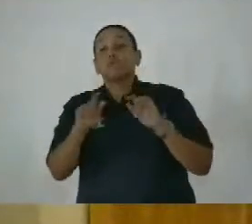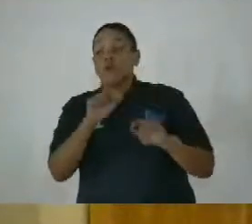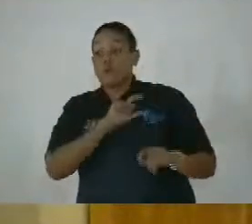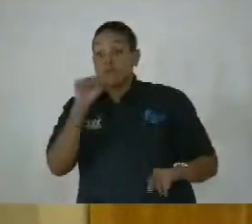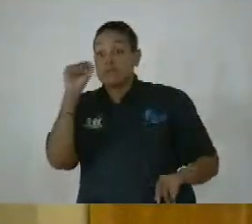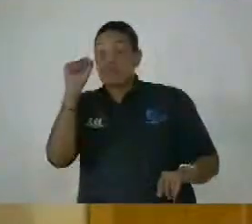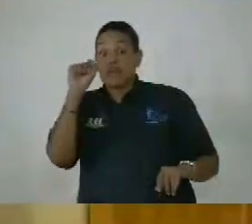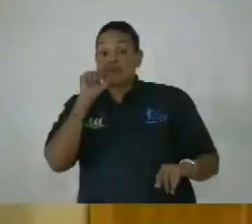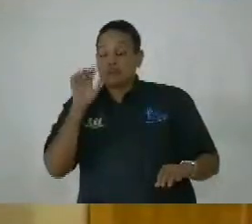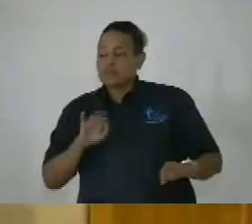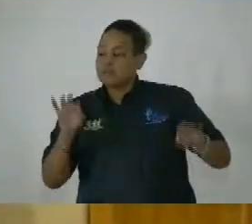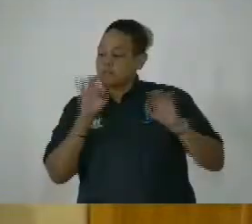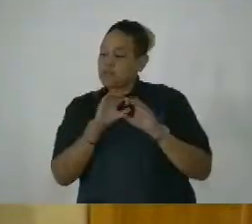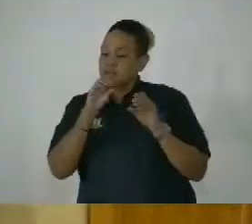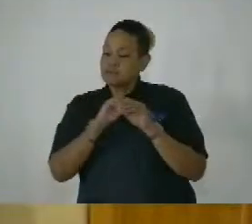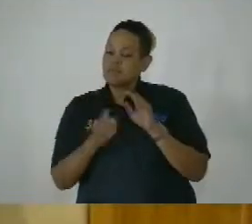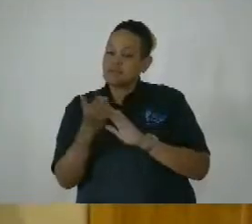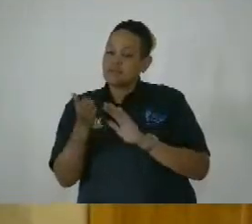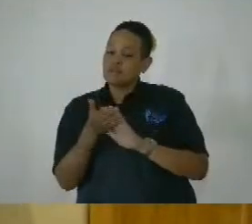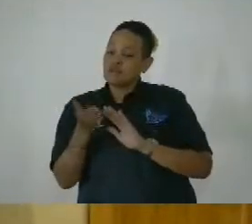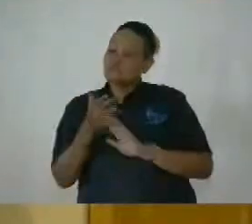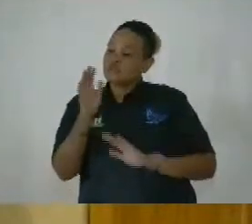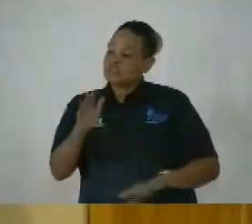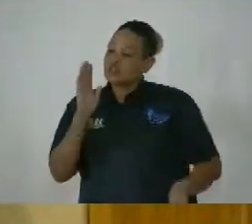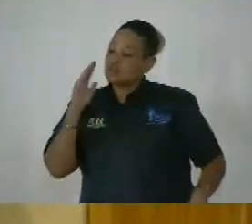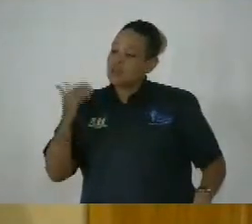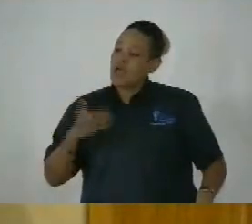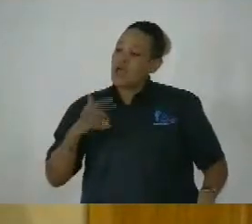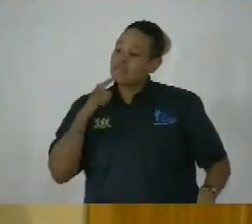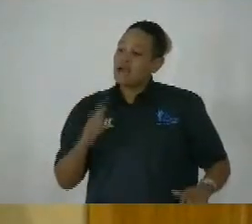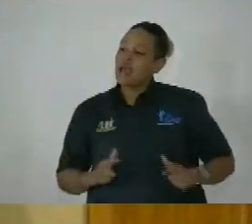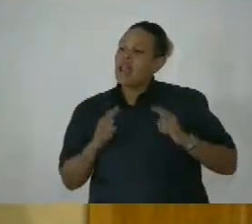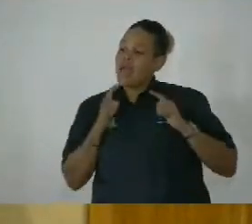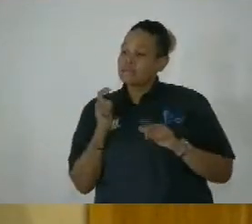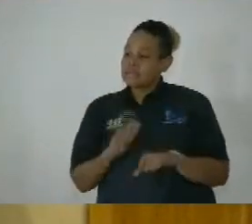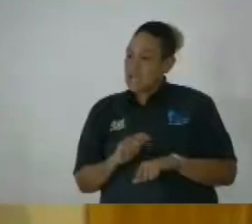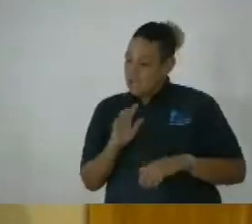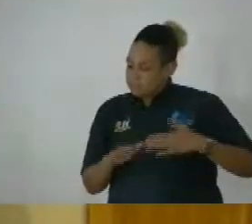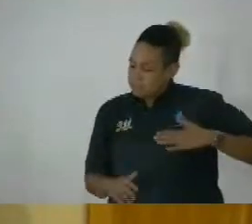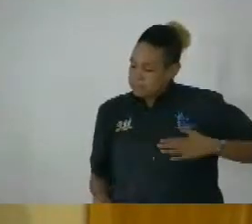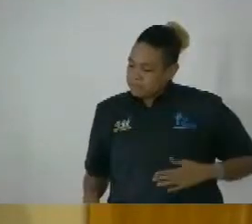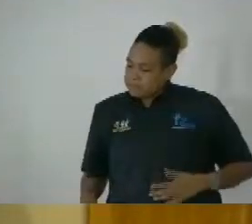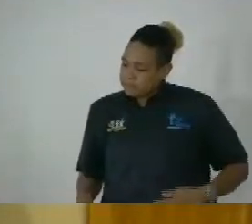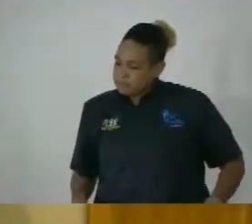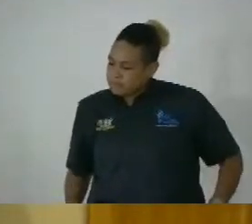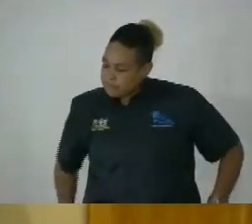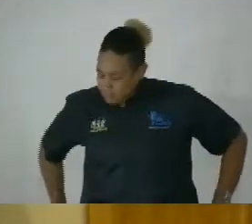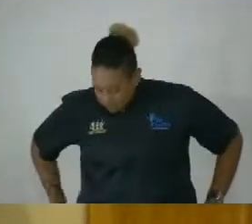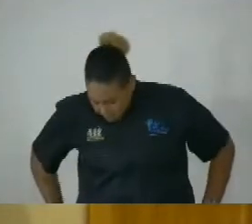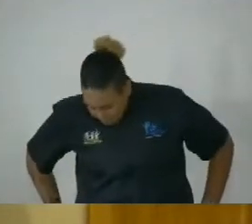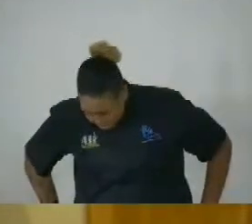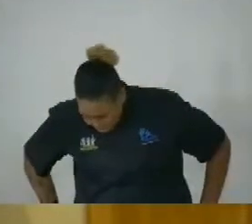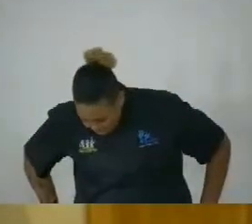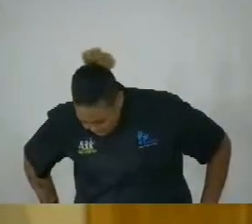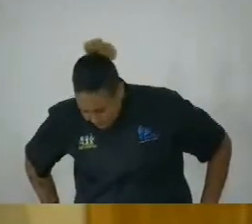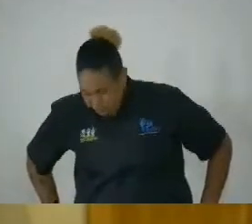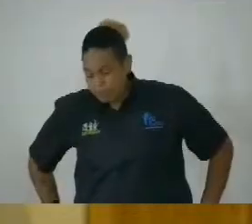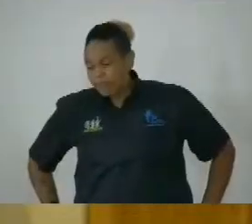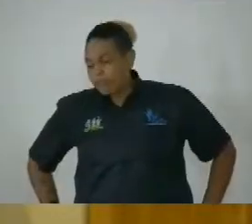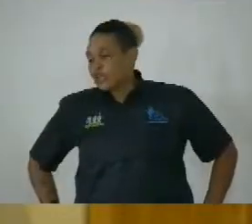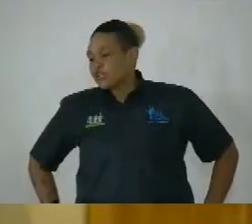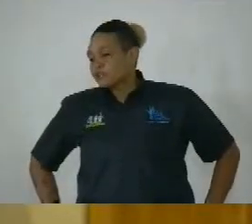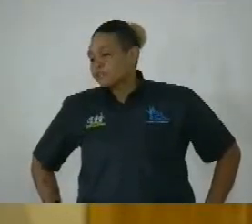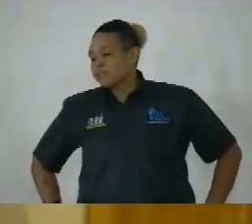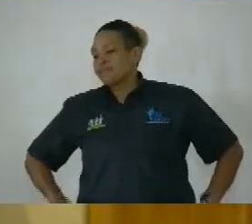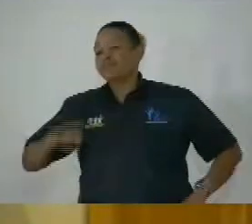vehicle will have a lifetime. So we have to put it in the recurrent budget because it's an essential part of